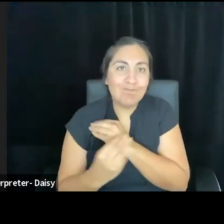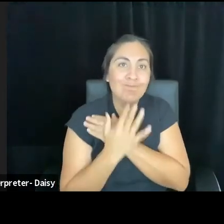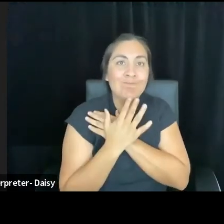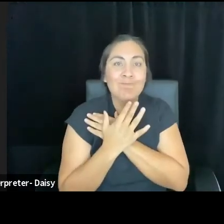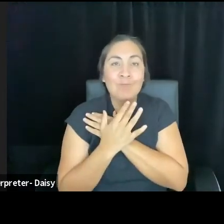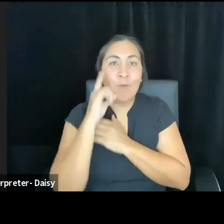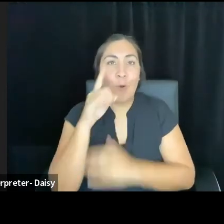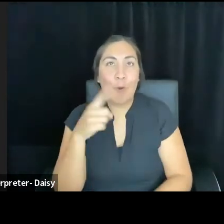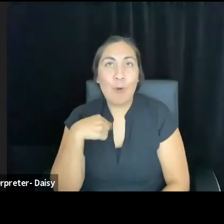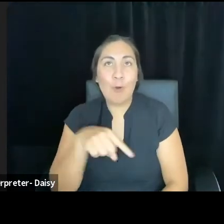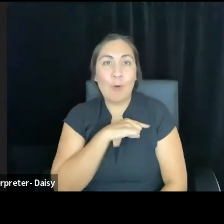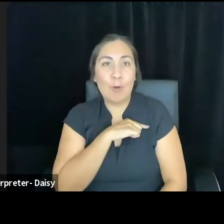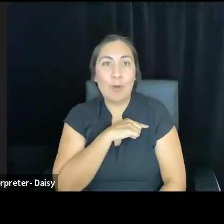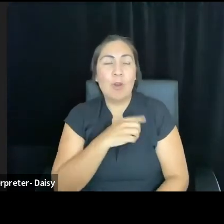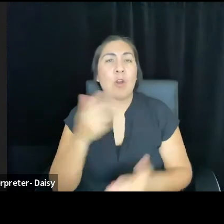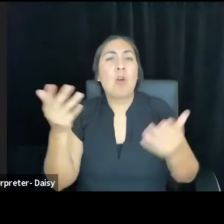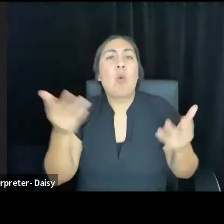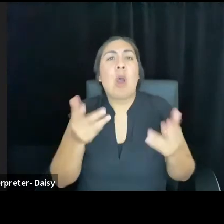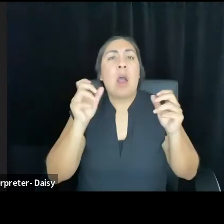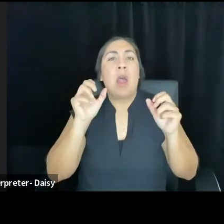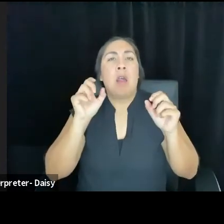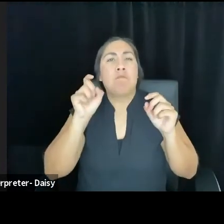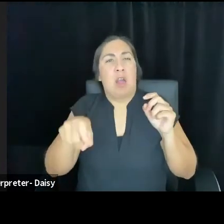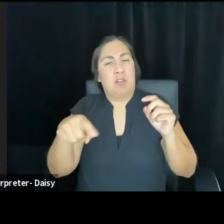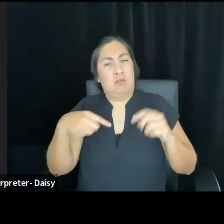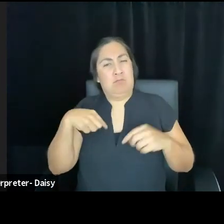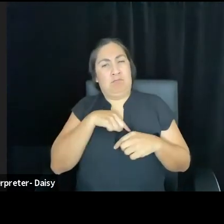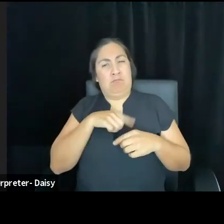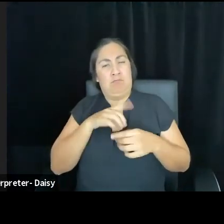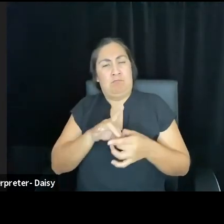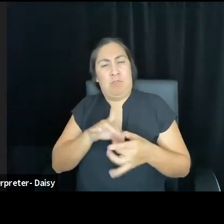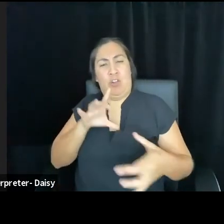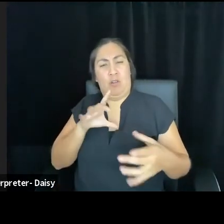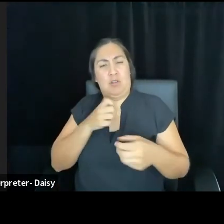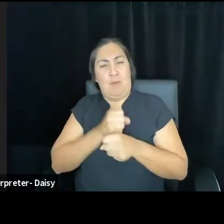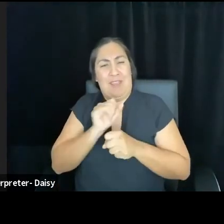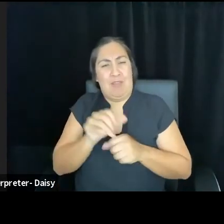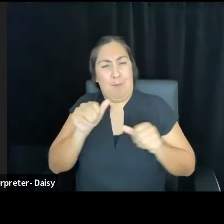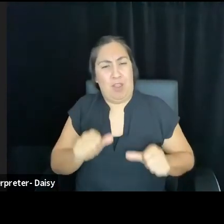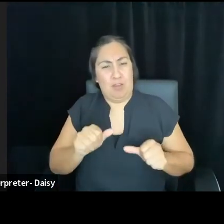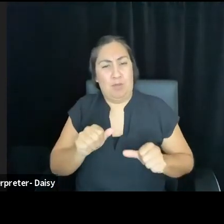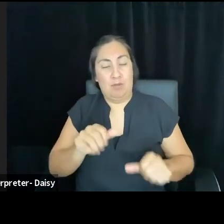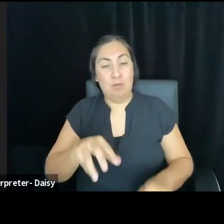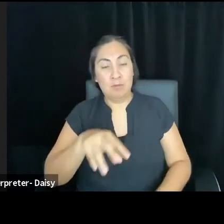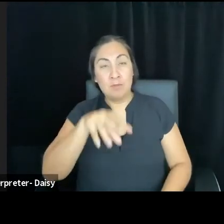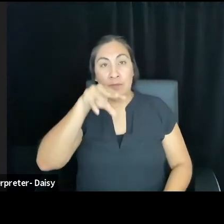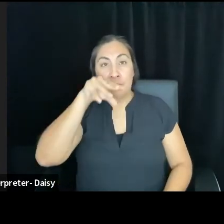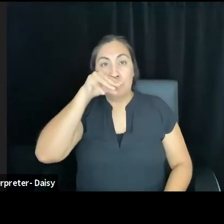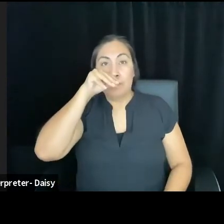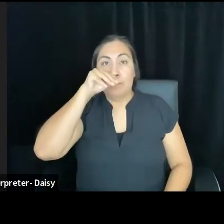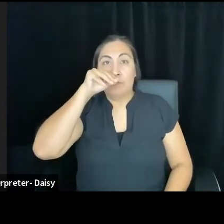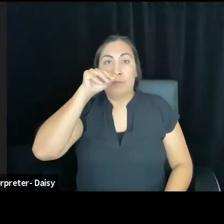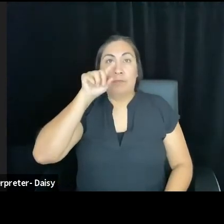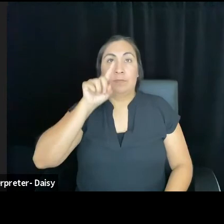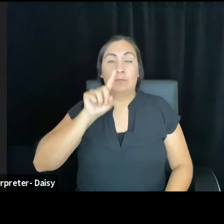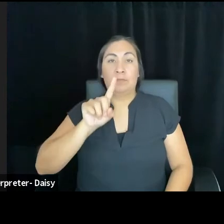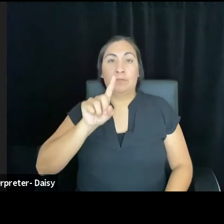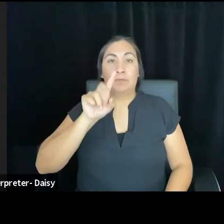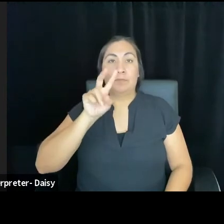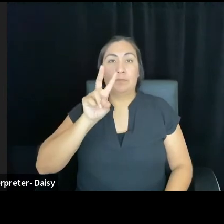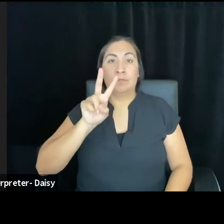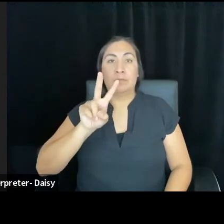of to make that so? Inhale, one, two, three,